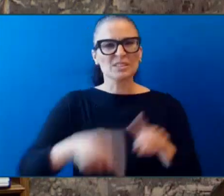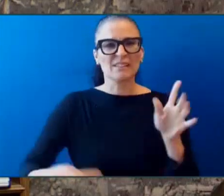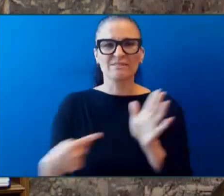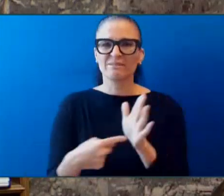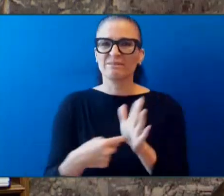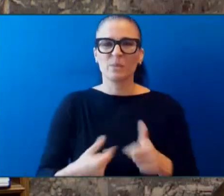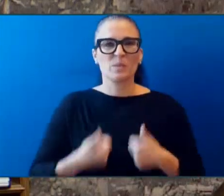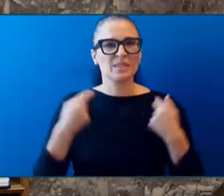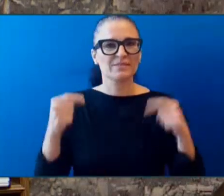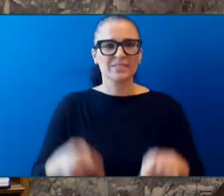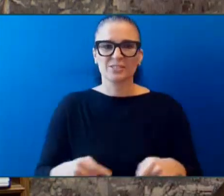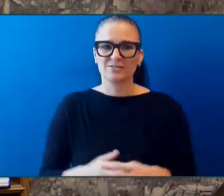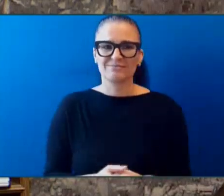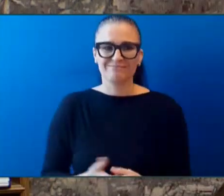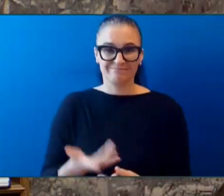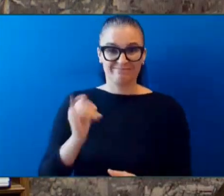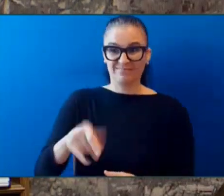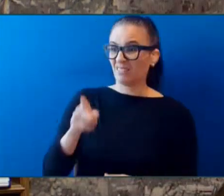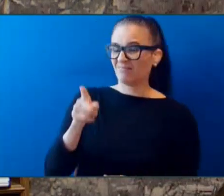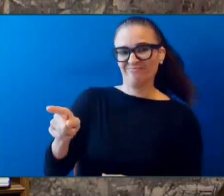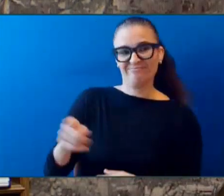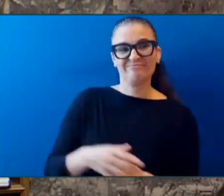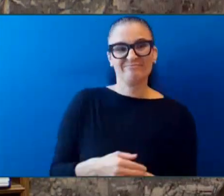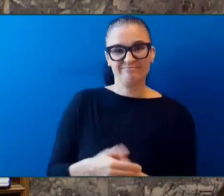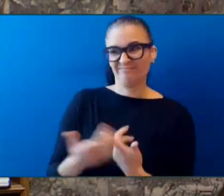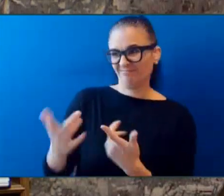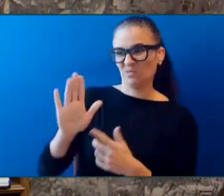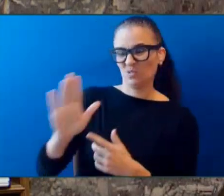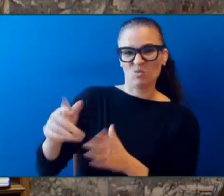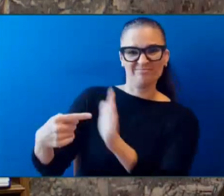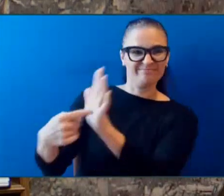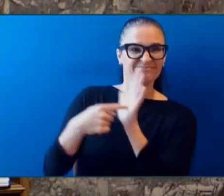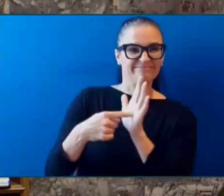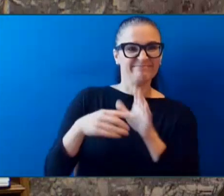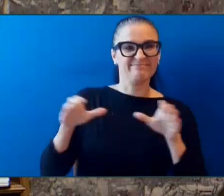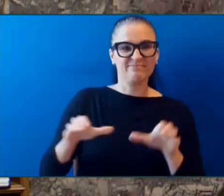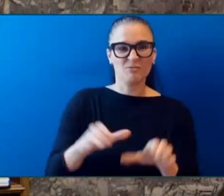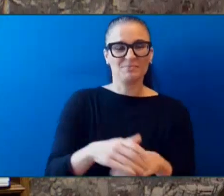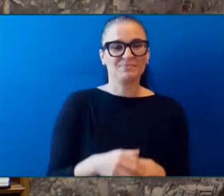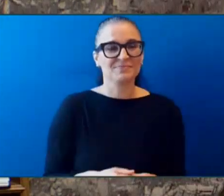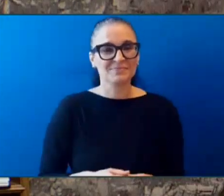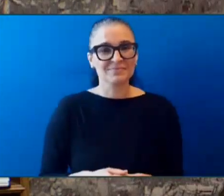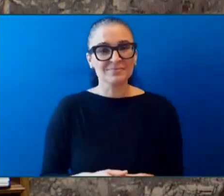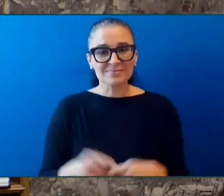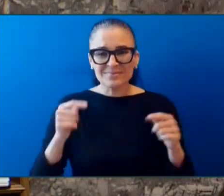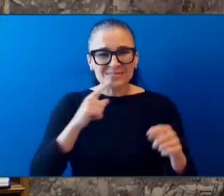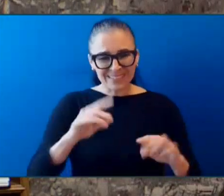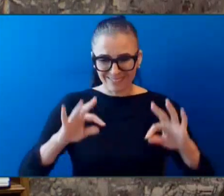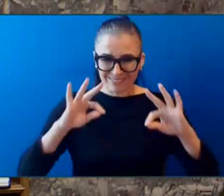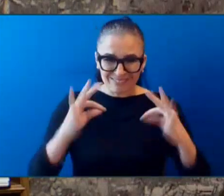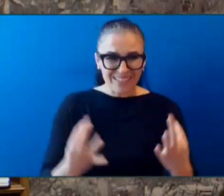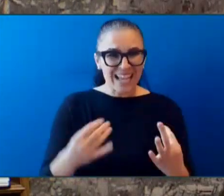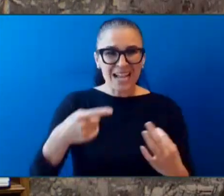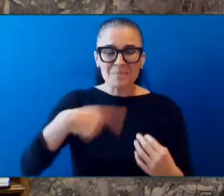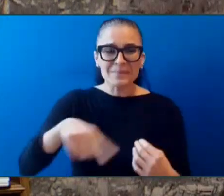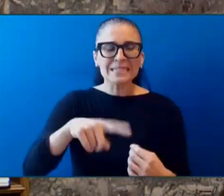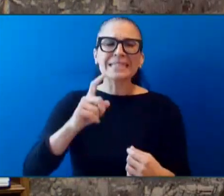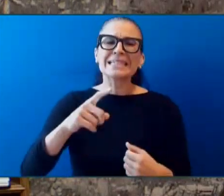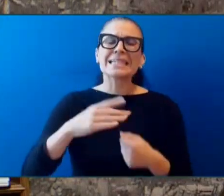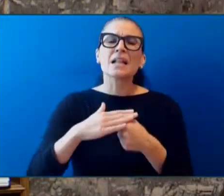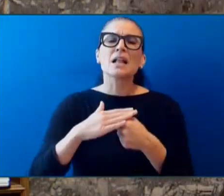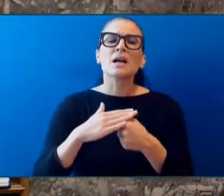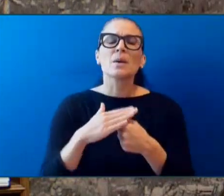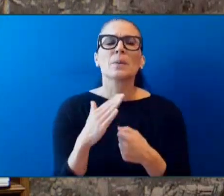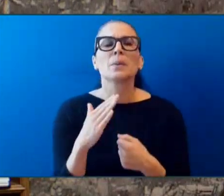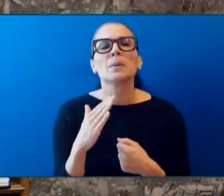Mr. Speaker, families are desperate for actual relief on their home heating bills. That's the reality,